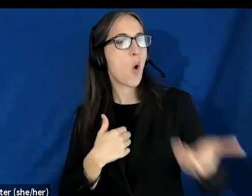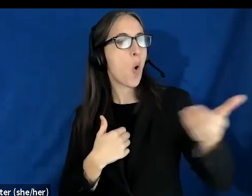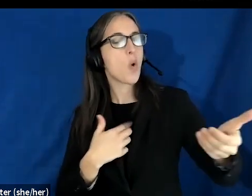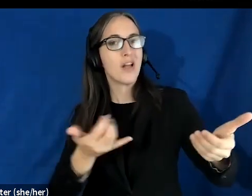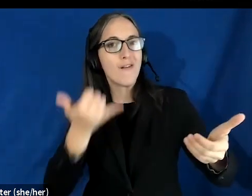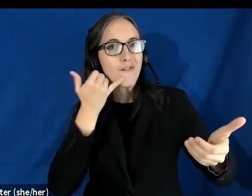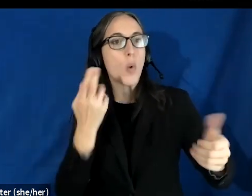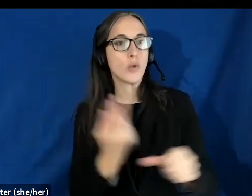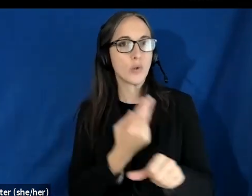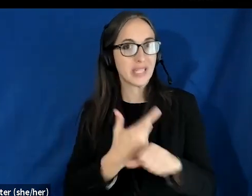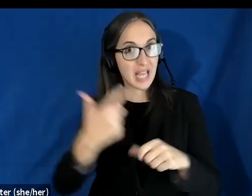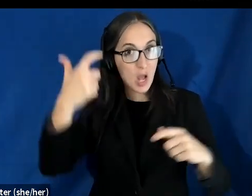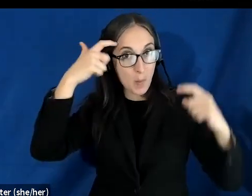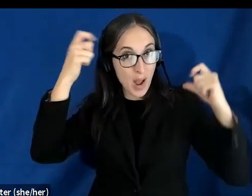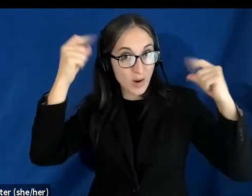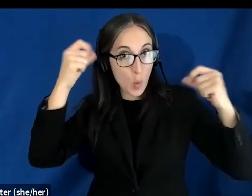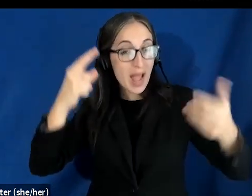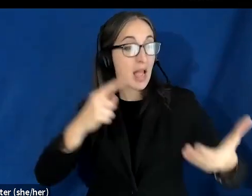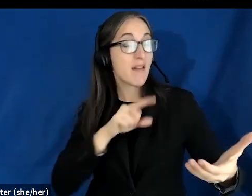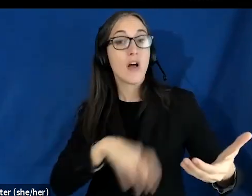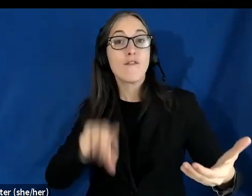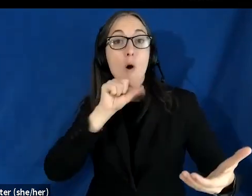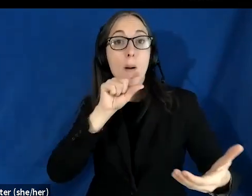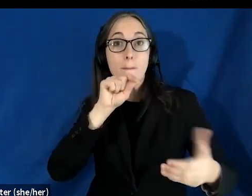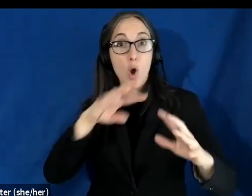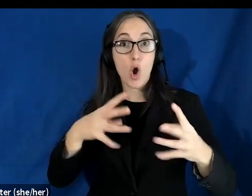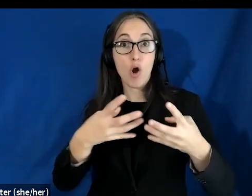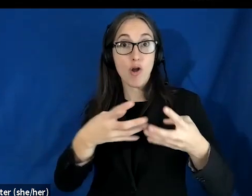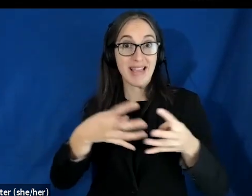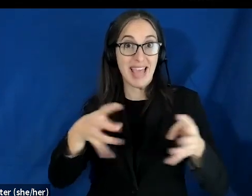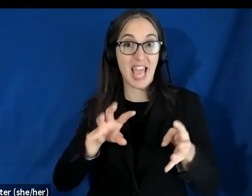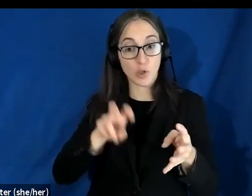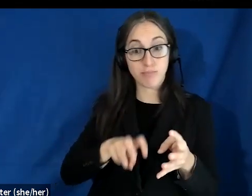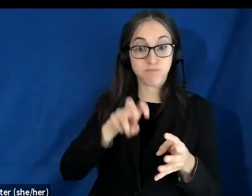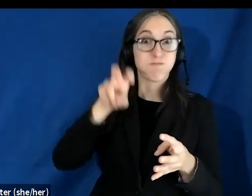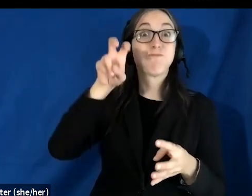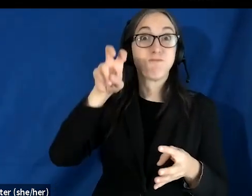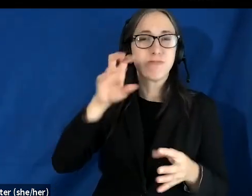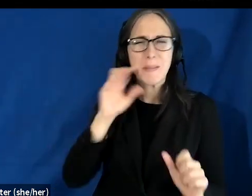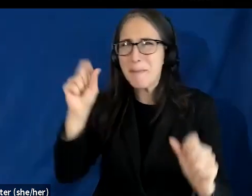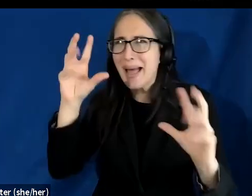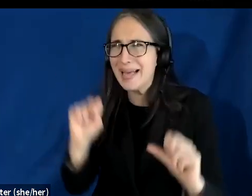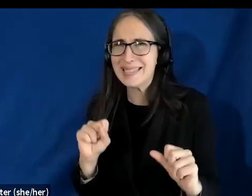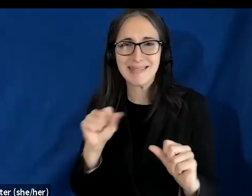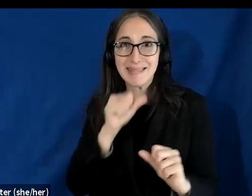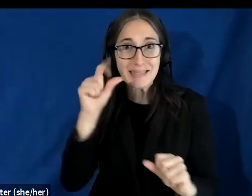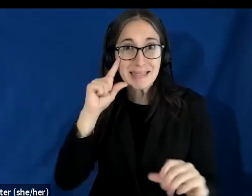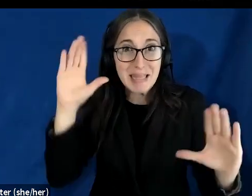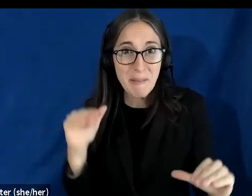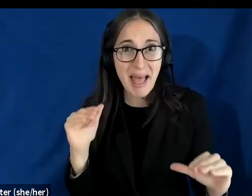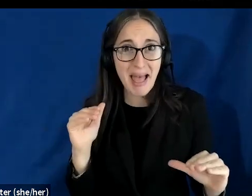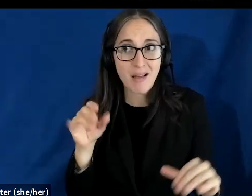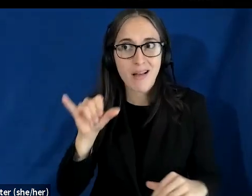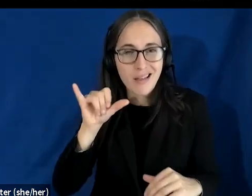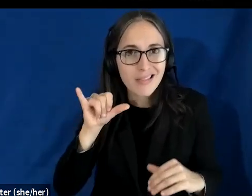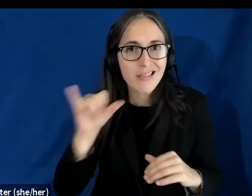my brainwave to move the bird up the cage. It was just amazing because I didn't even expect that in that kind